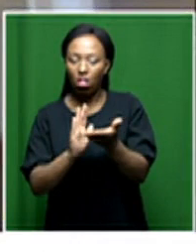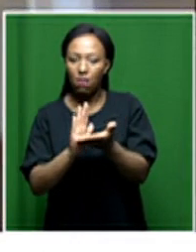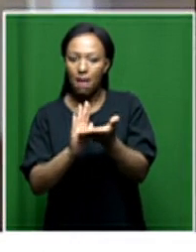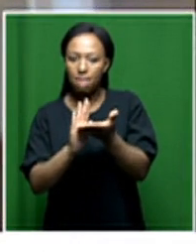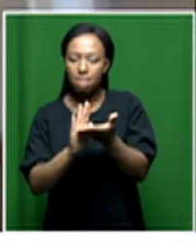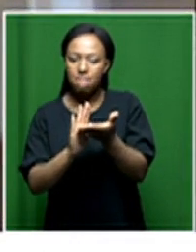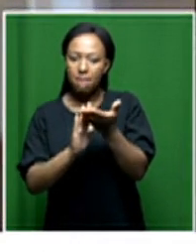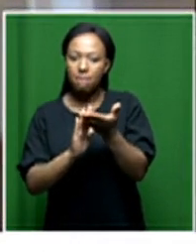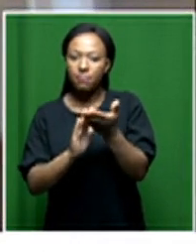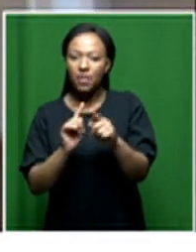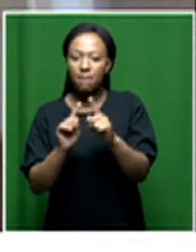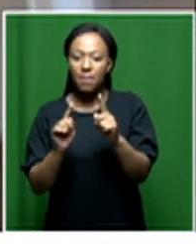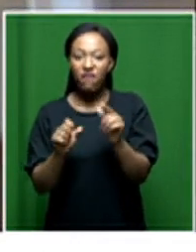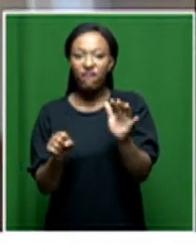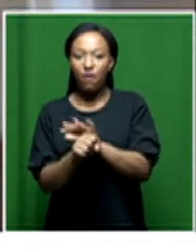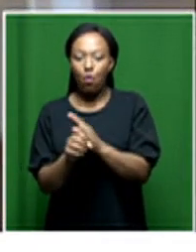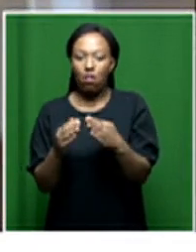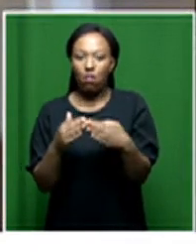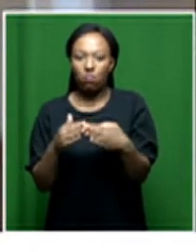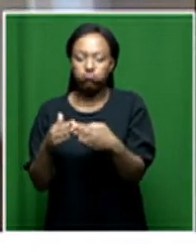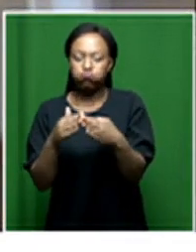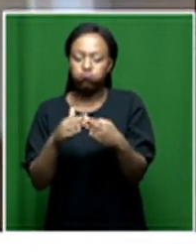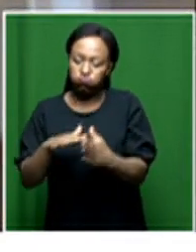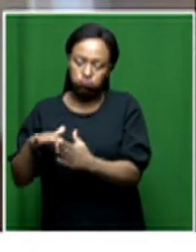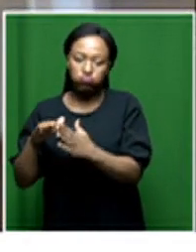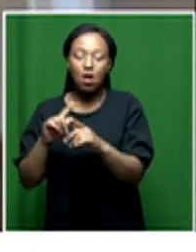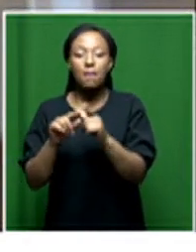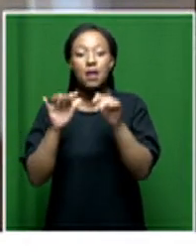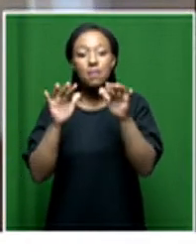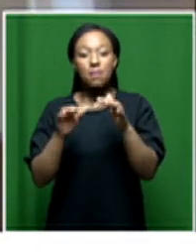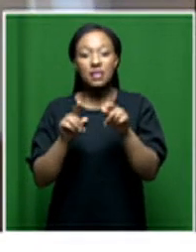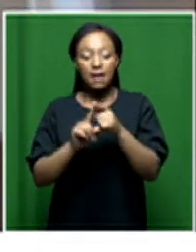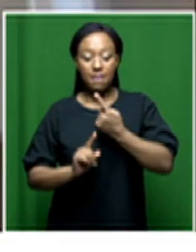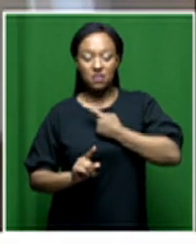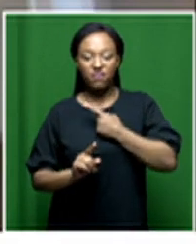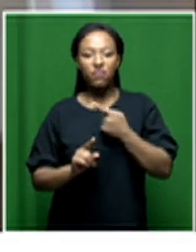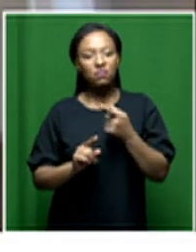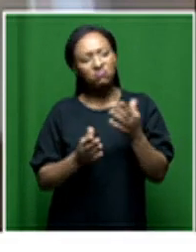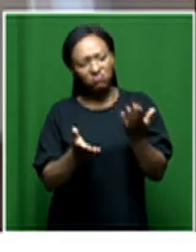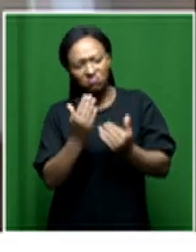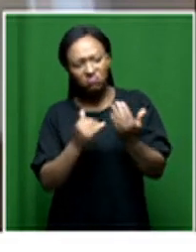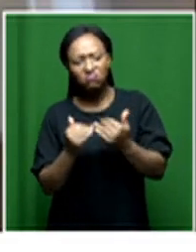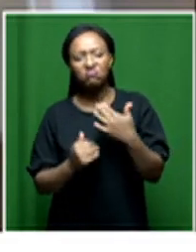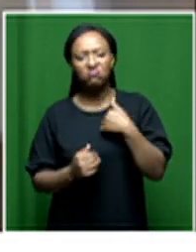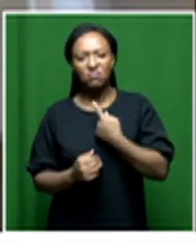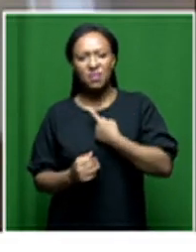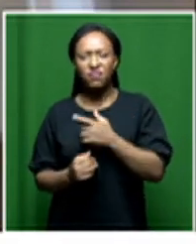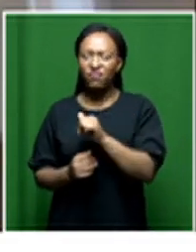push the boat out, but he can't rock the boat. It's up to people like myself to rock the boat and say, come on, Andre,